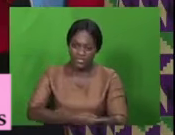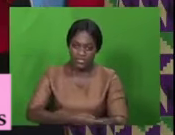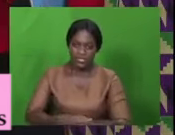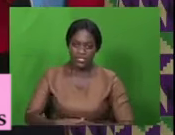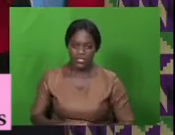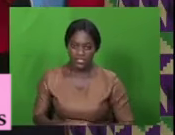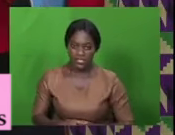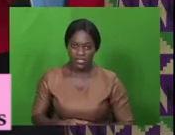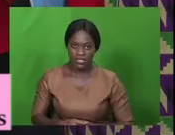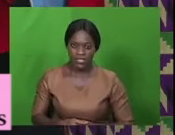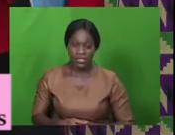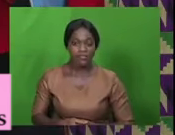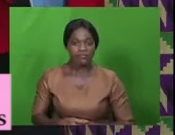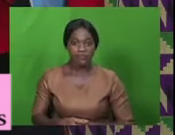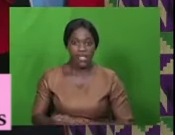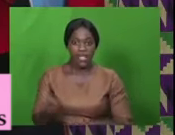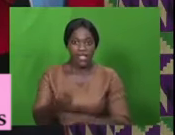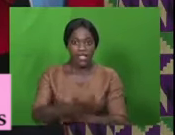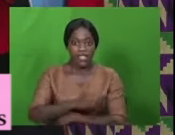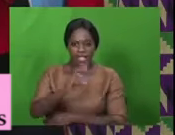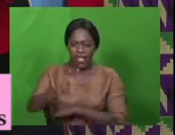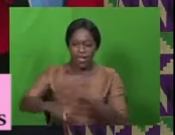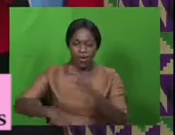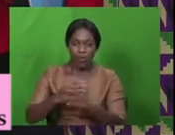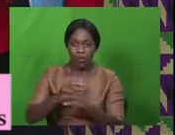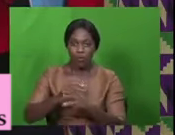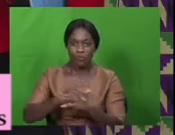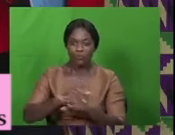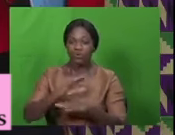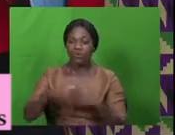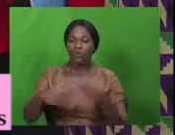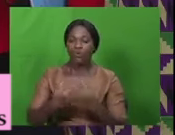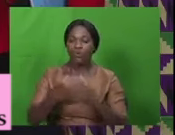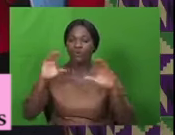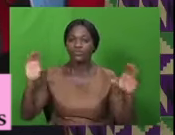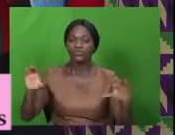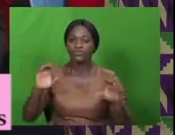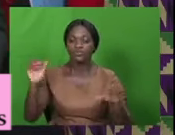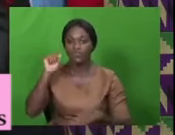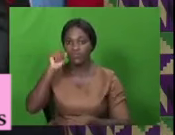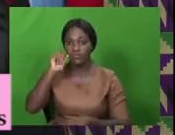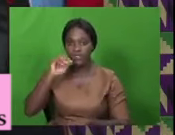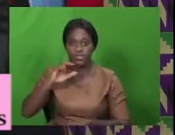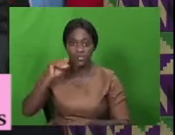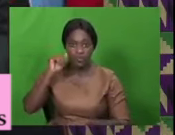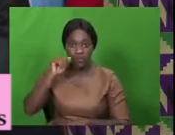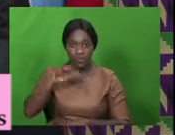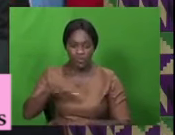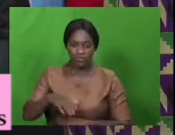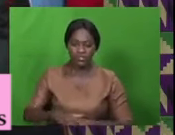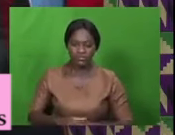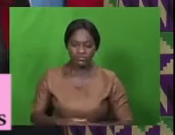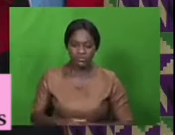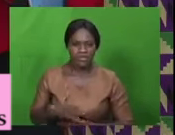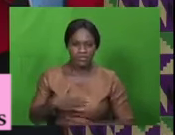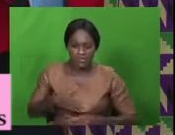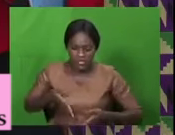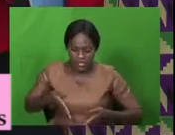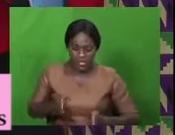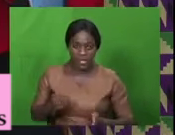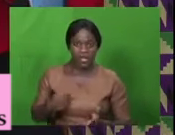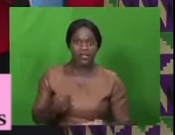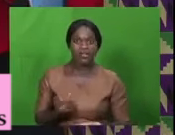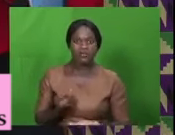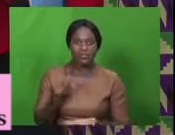set aside globally to honor all women. Please allow me to acknowledge